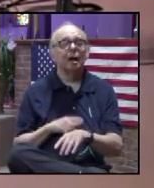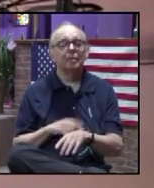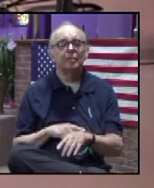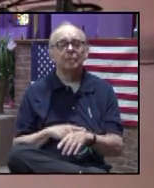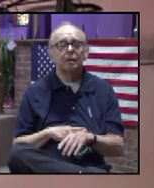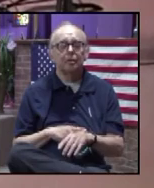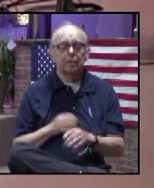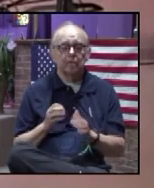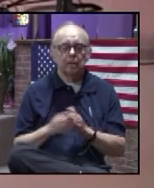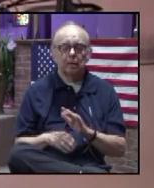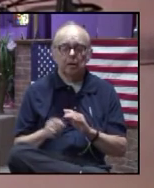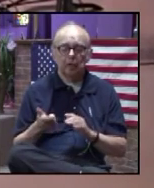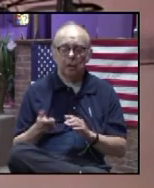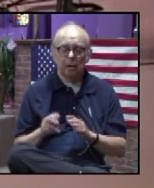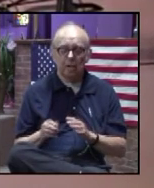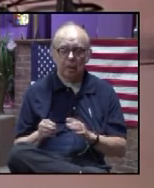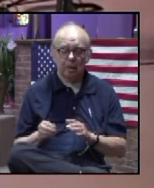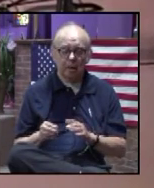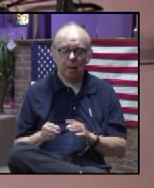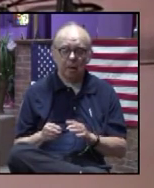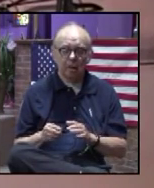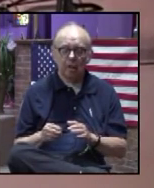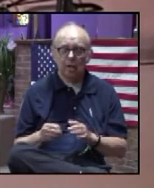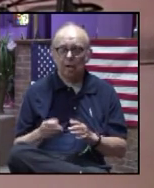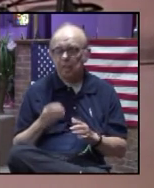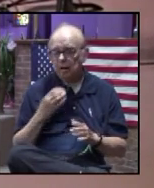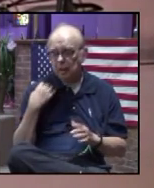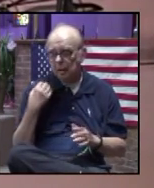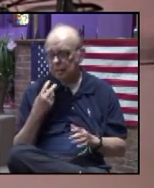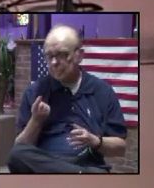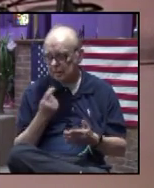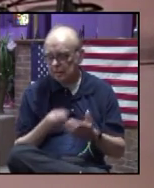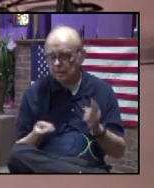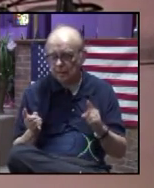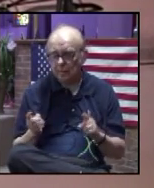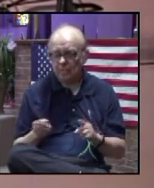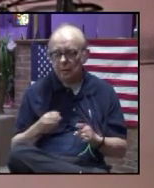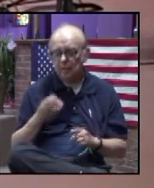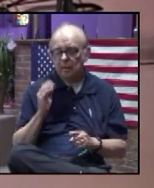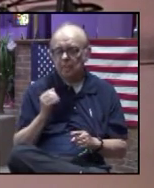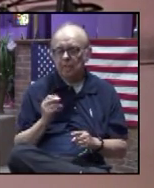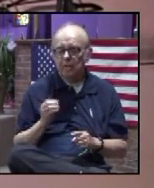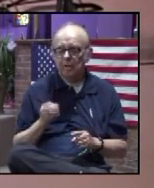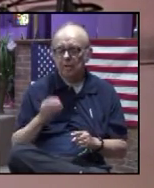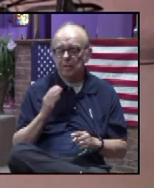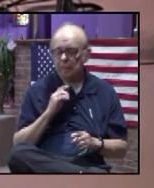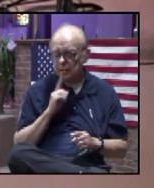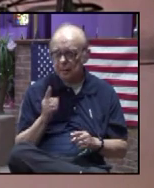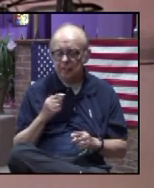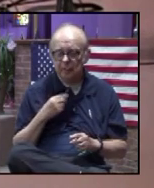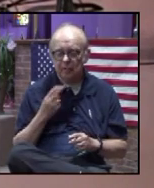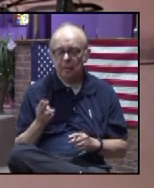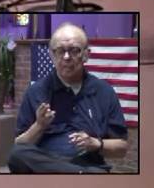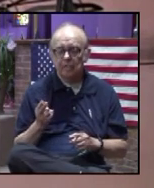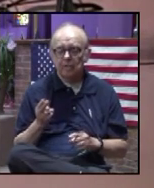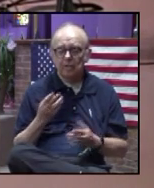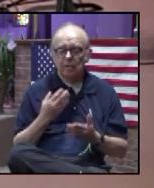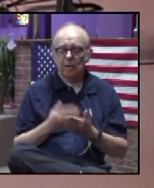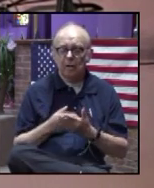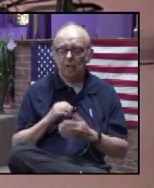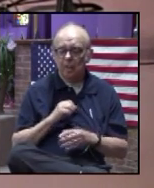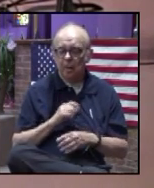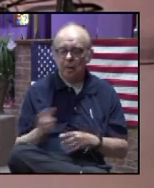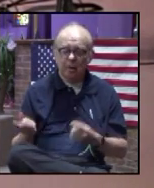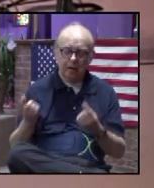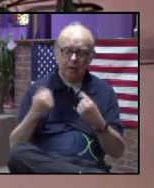Luke chapter 23 says, when the captain saw what had happened, he honored God. This man was innocent, a good man and innocent. All who